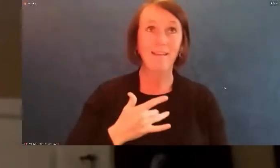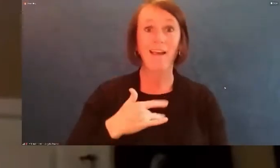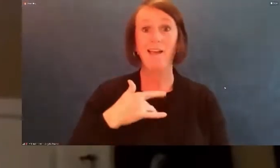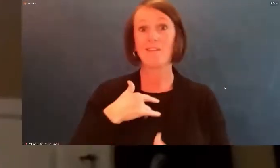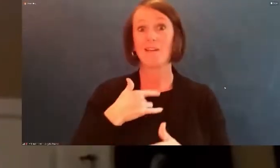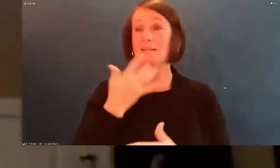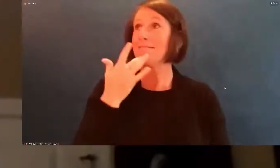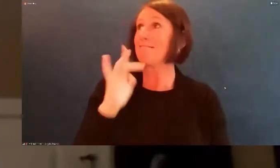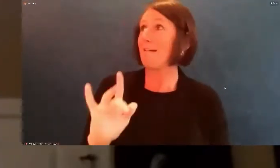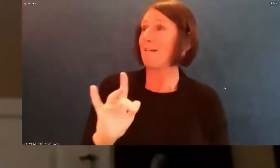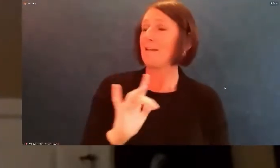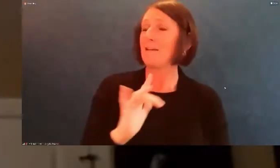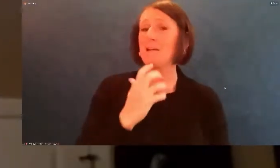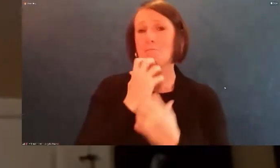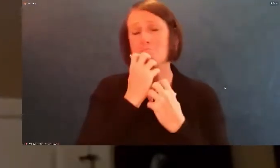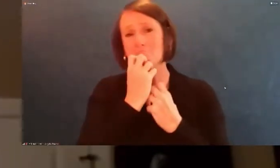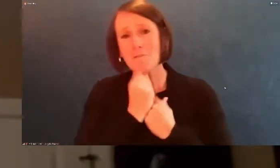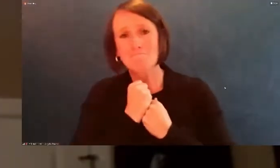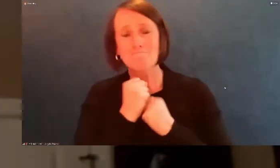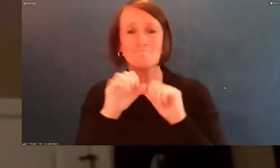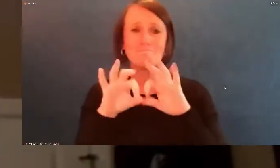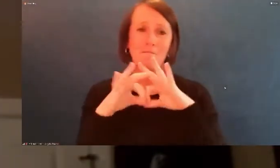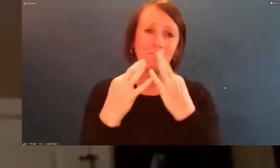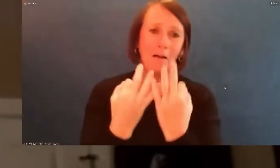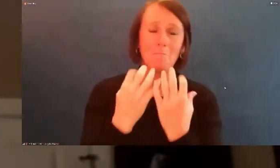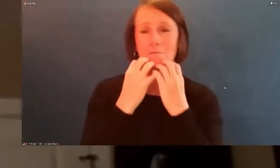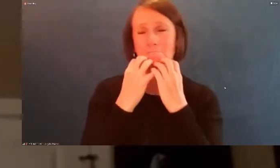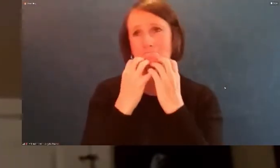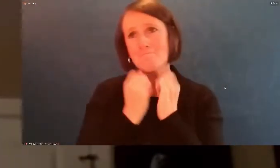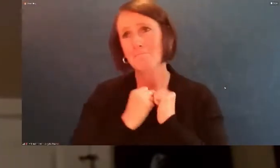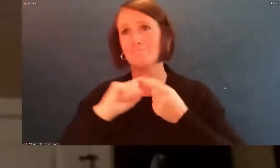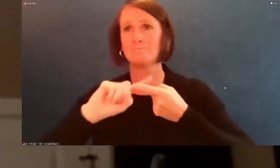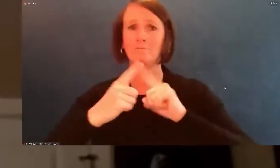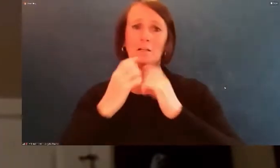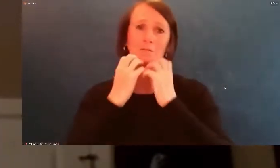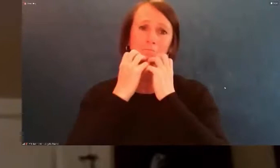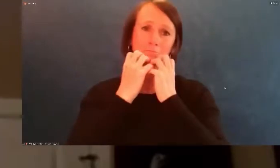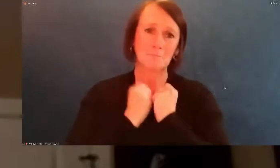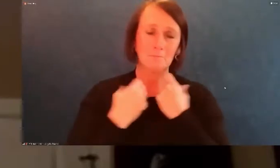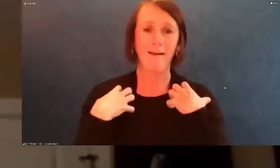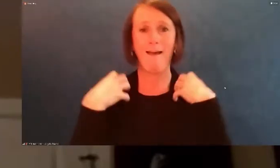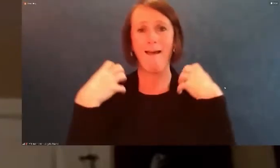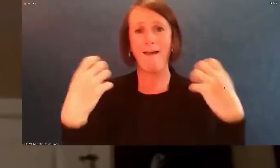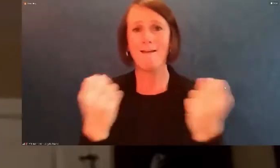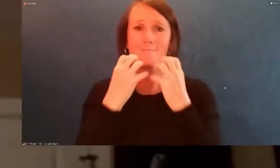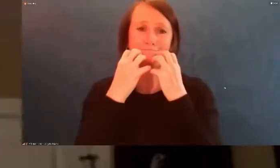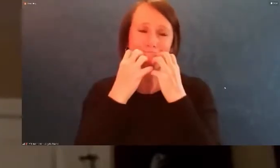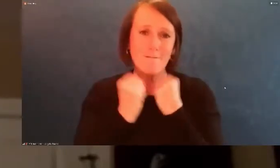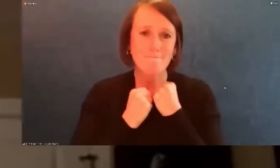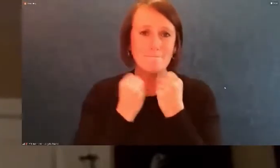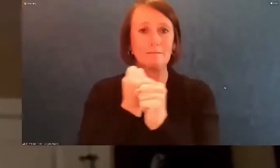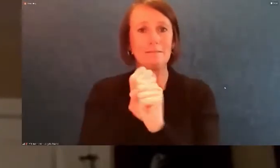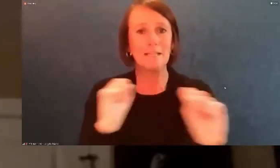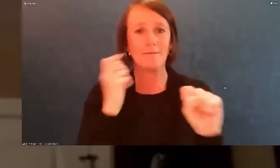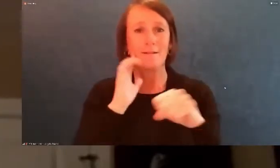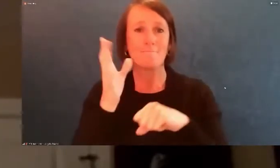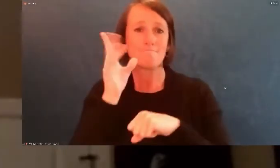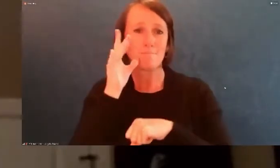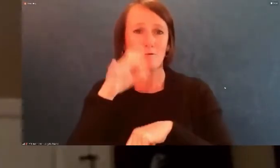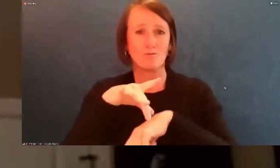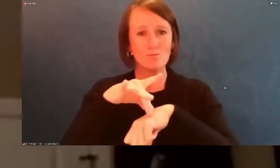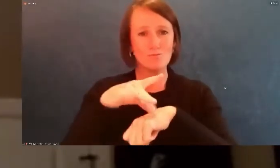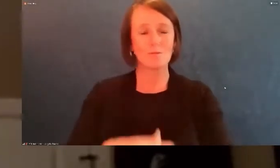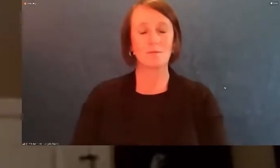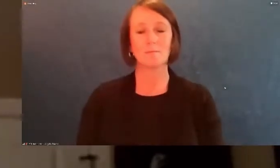your family and your friends and your health and for the safety of Mother Earth. And I really wanted to just honor